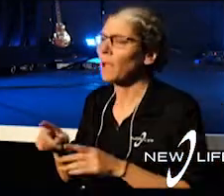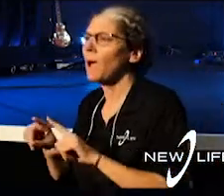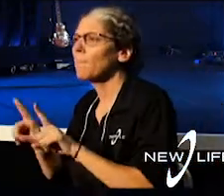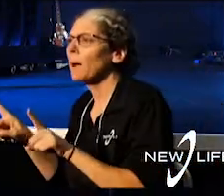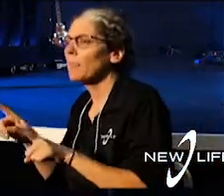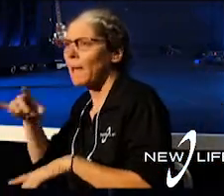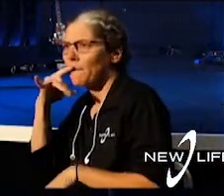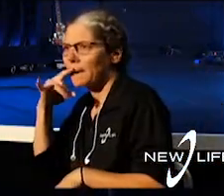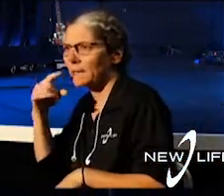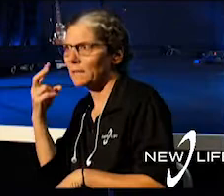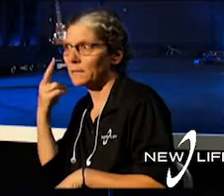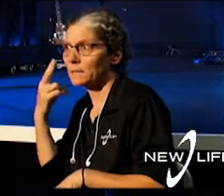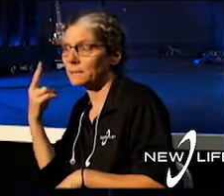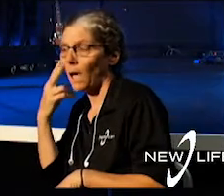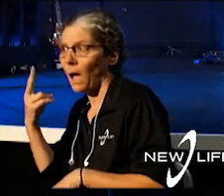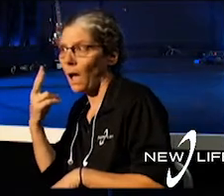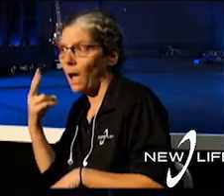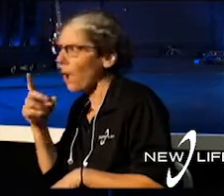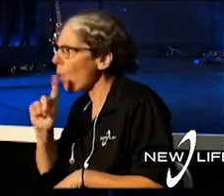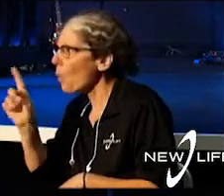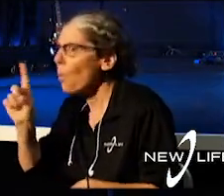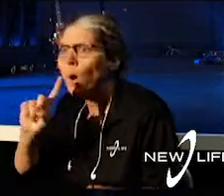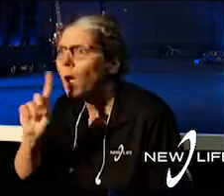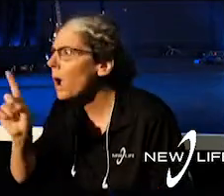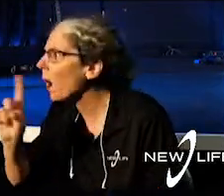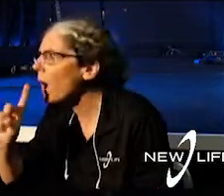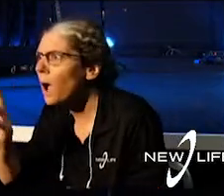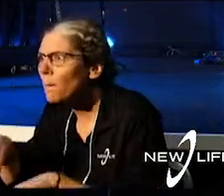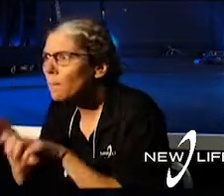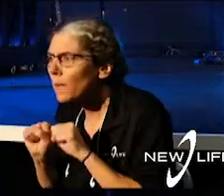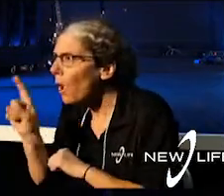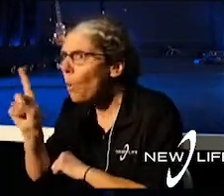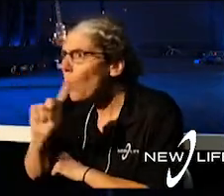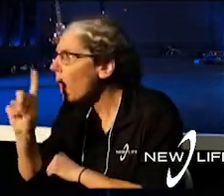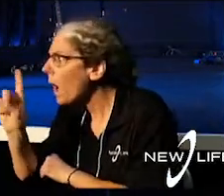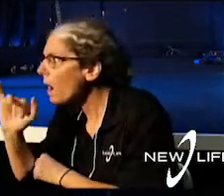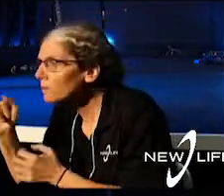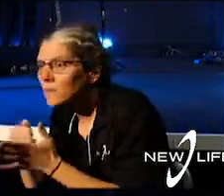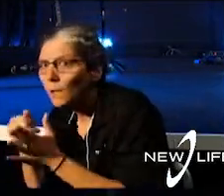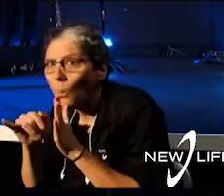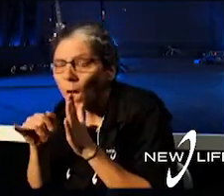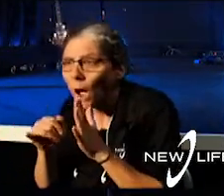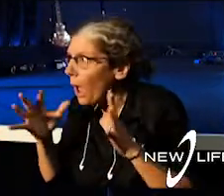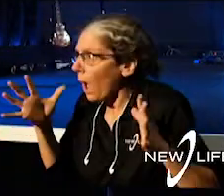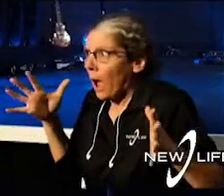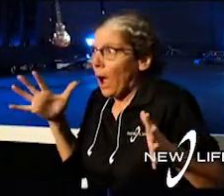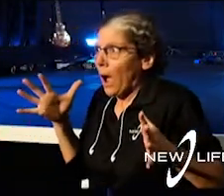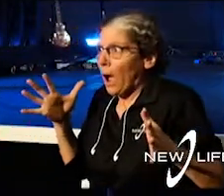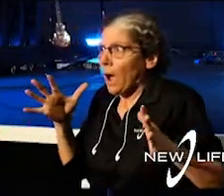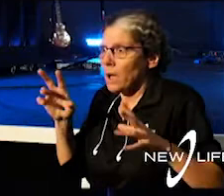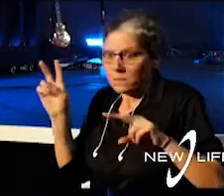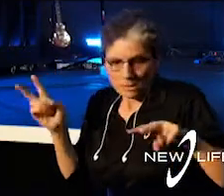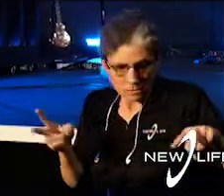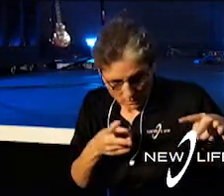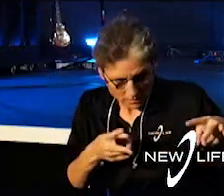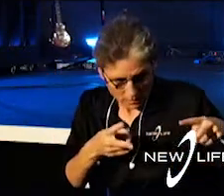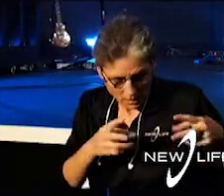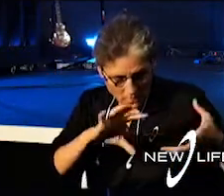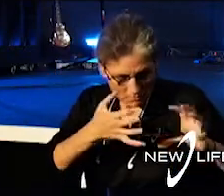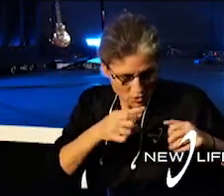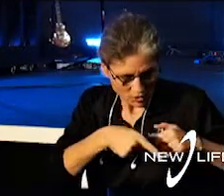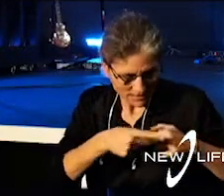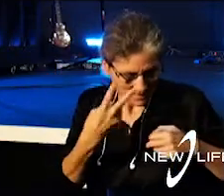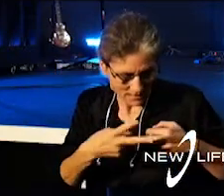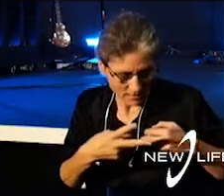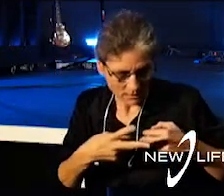they realized, where is this blanket? And we had one of those front-loading washers so they could see it, like they could see it inches from their face, they would